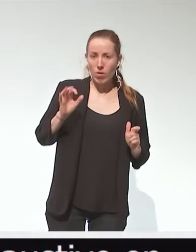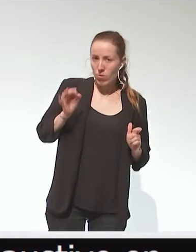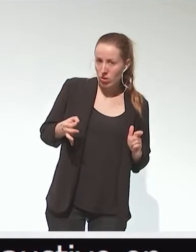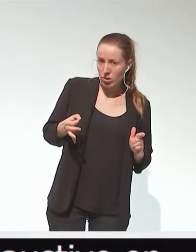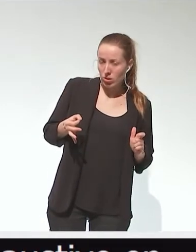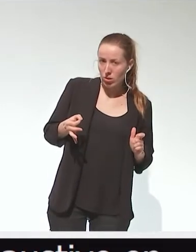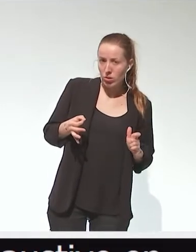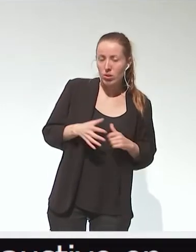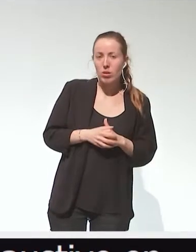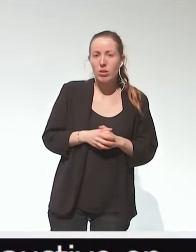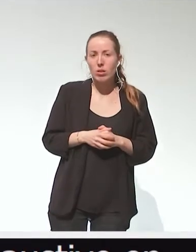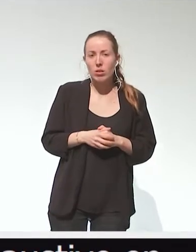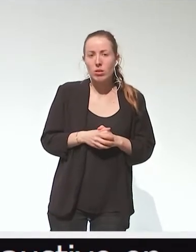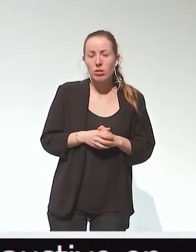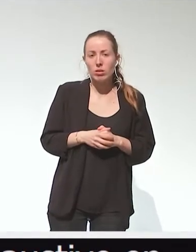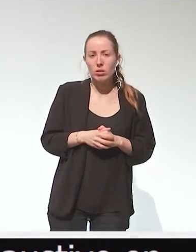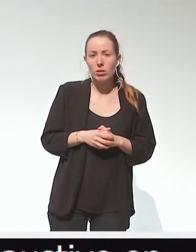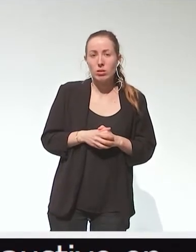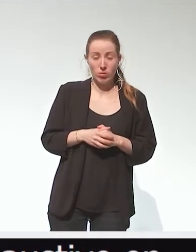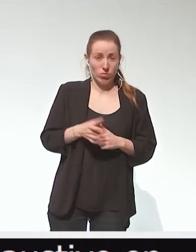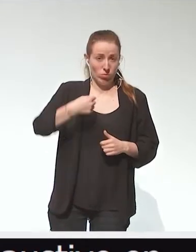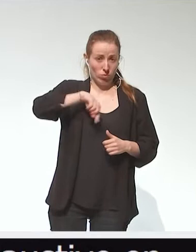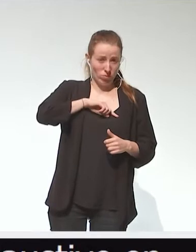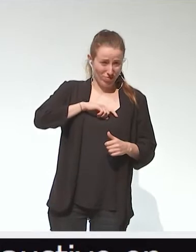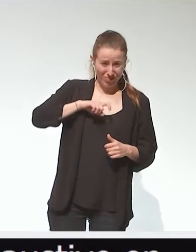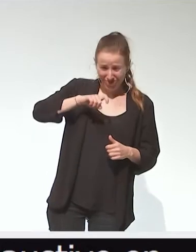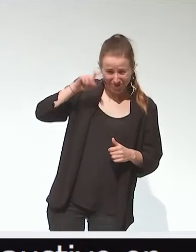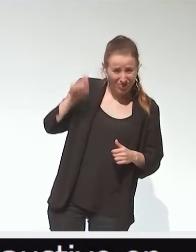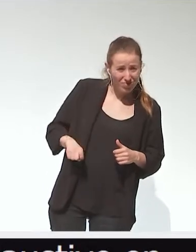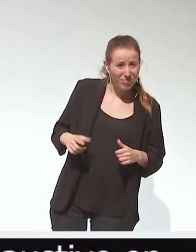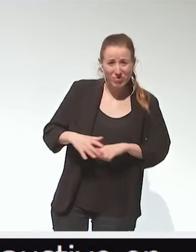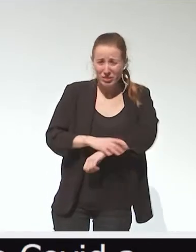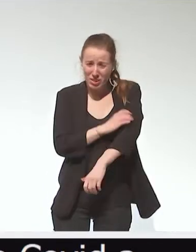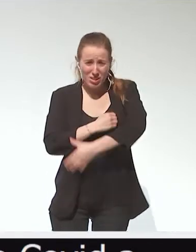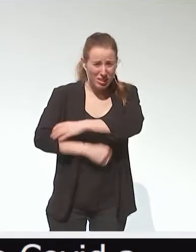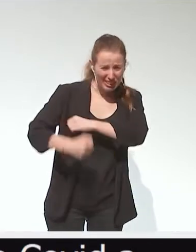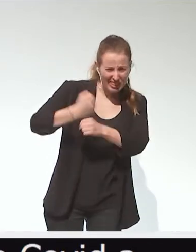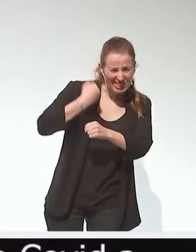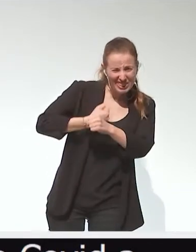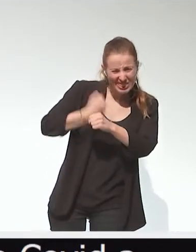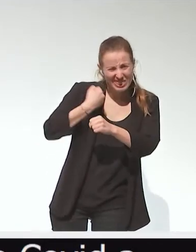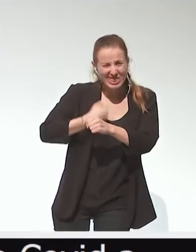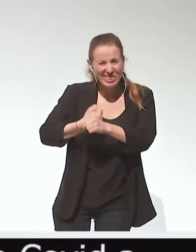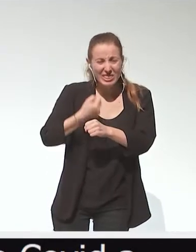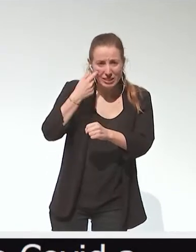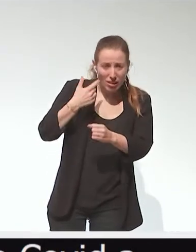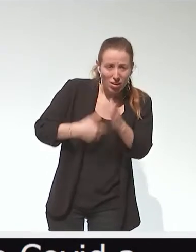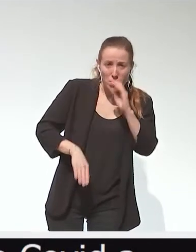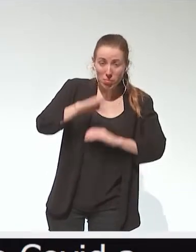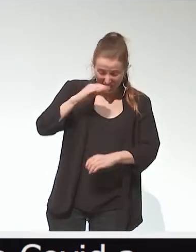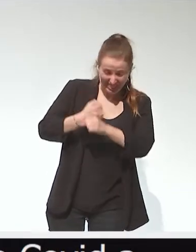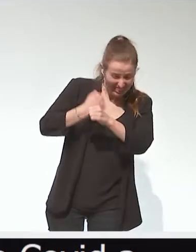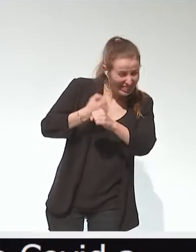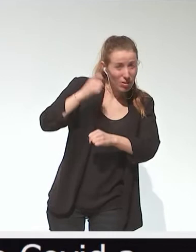was our lesson that we took from COVID, build back better. And when you talk about building back better, we looked at a number